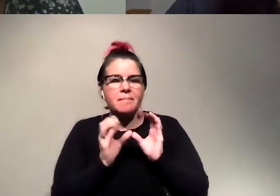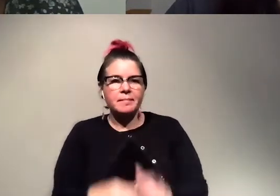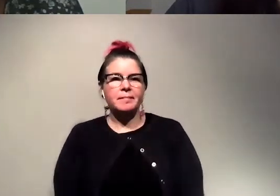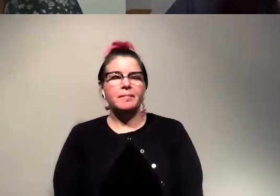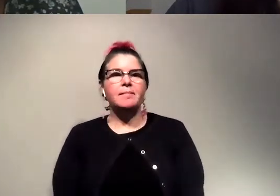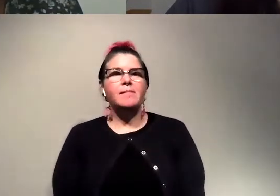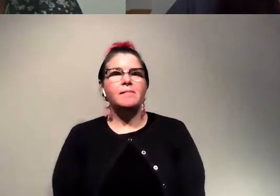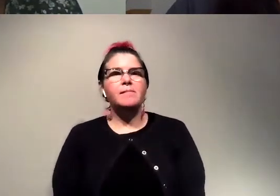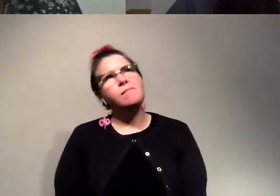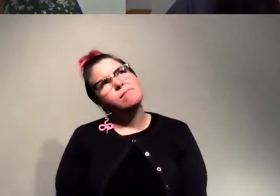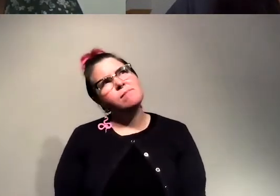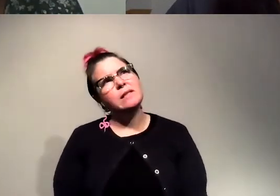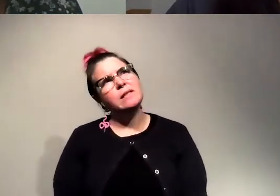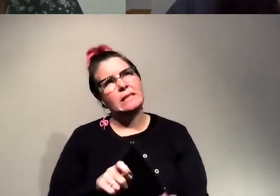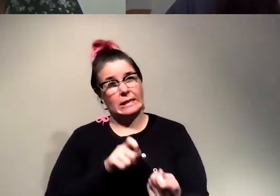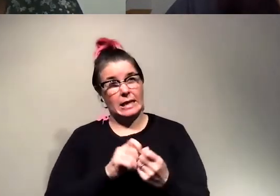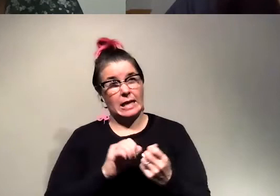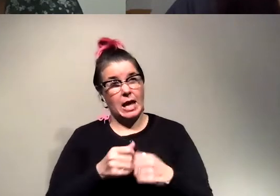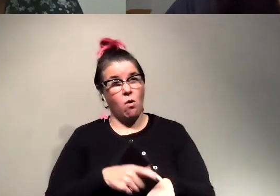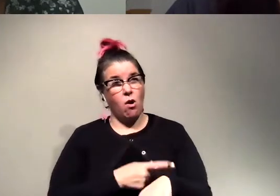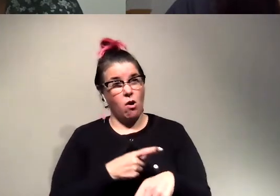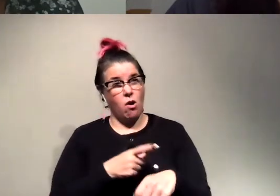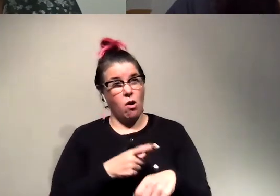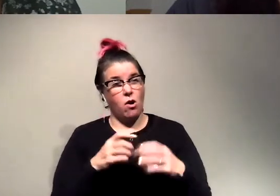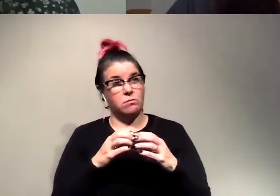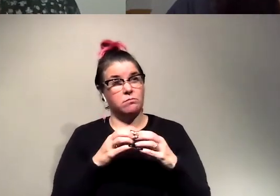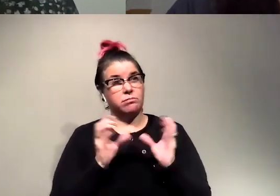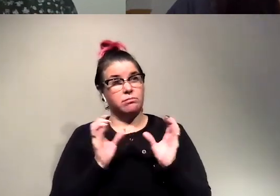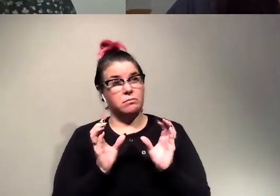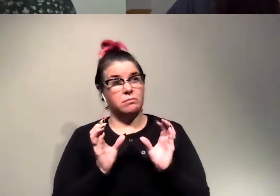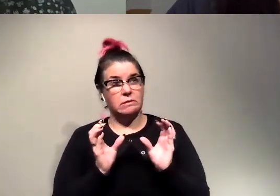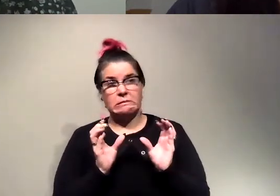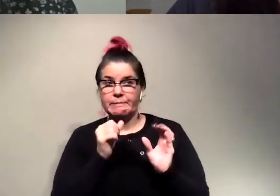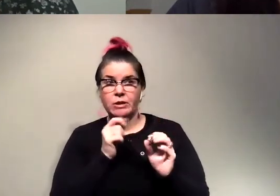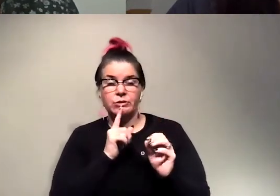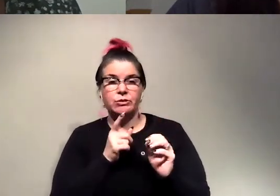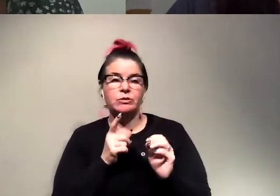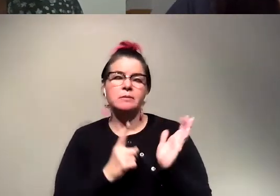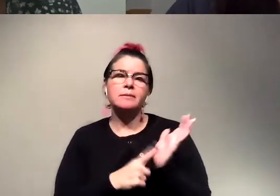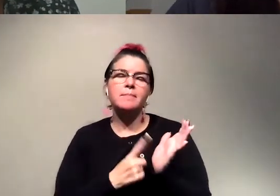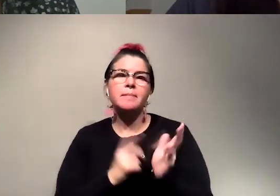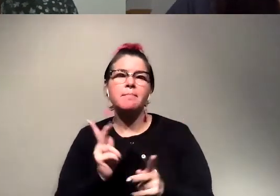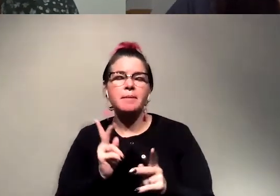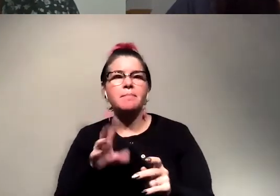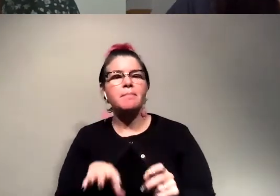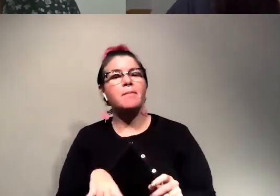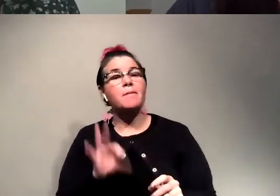I don't remember exactly how long it takes for the egg to hatch. Sometimes people do end up finding anoles in like potting